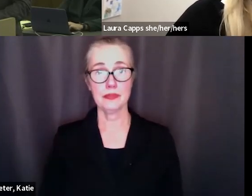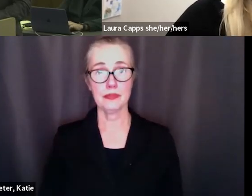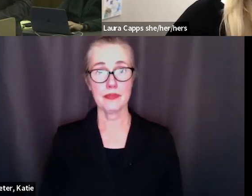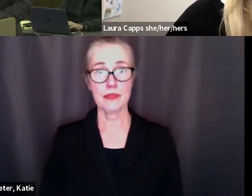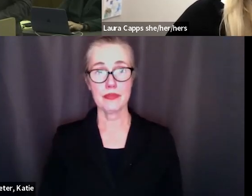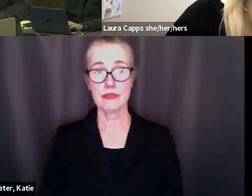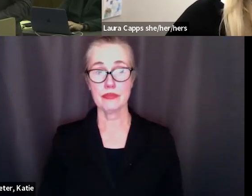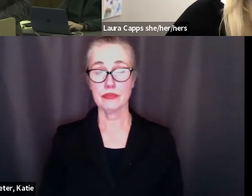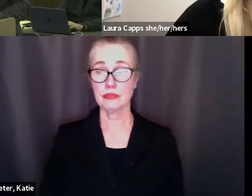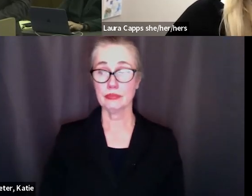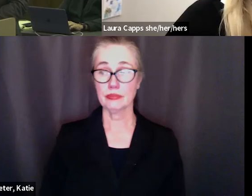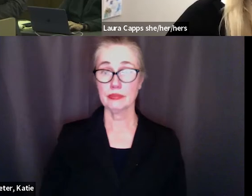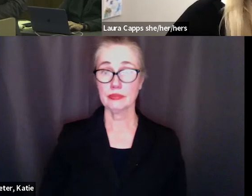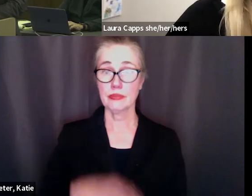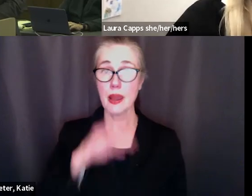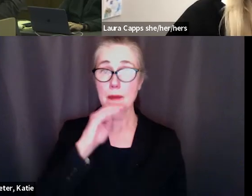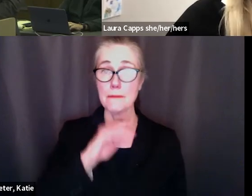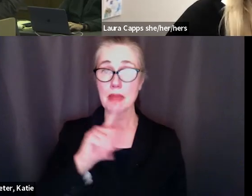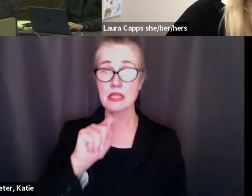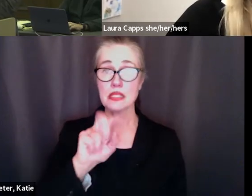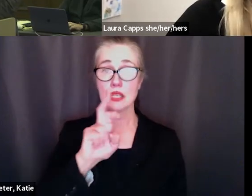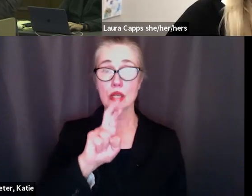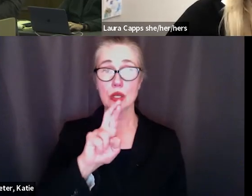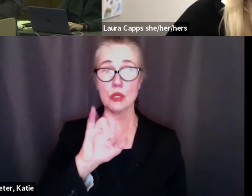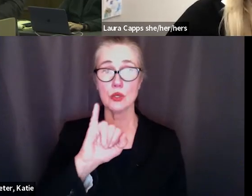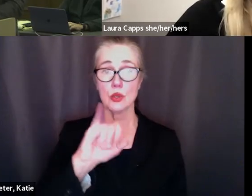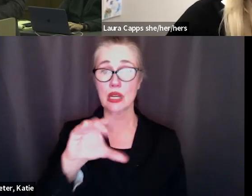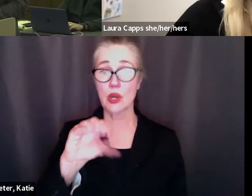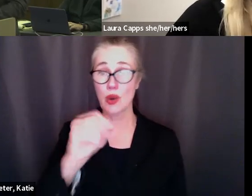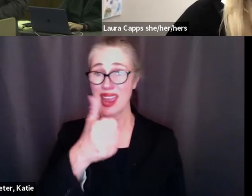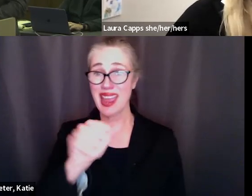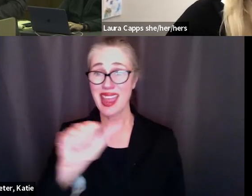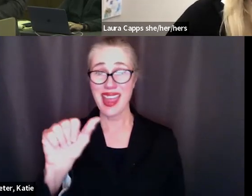uh mr geo is there any public comment on this item